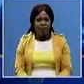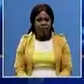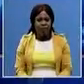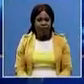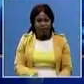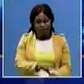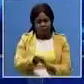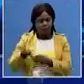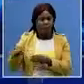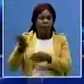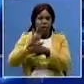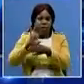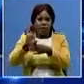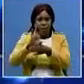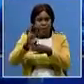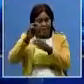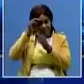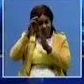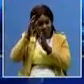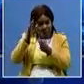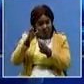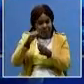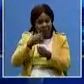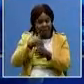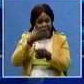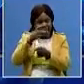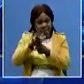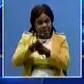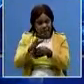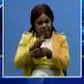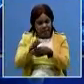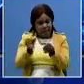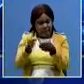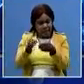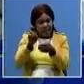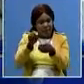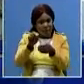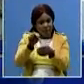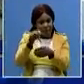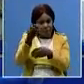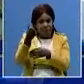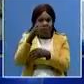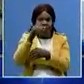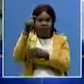Copperbelt Province Minister Elisha Matambo has assured the business community in Ndola that government will not interfere.